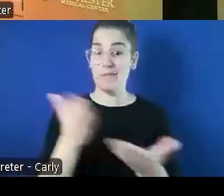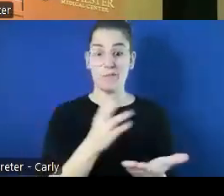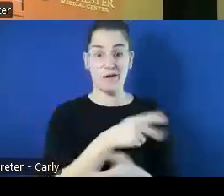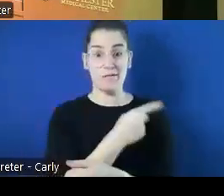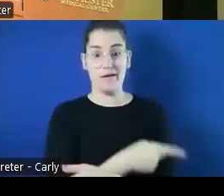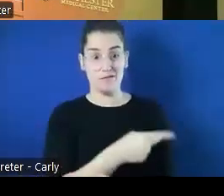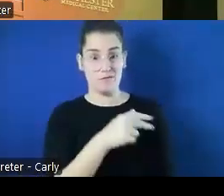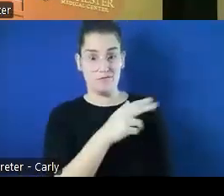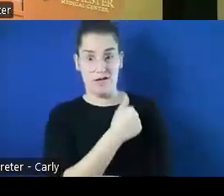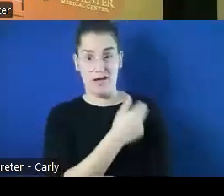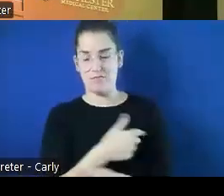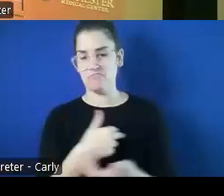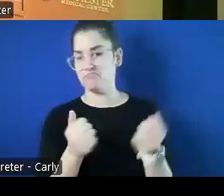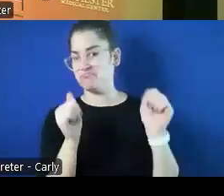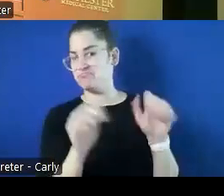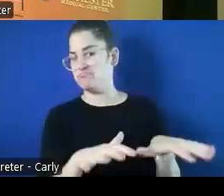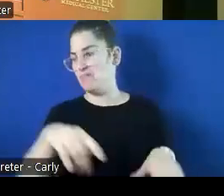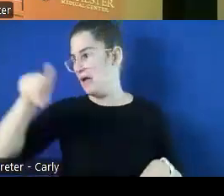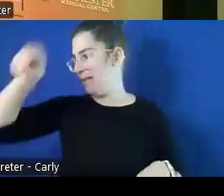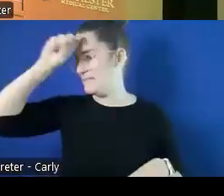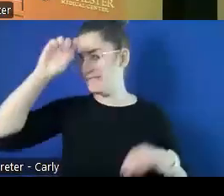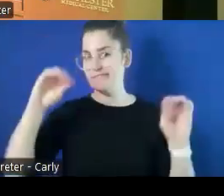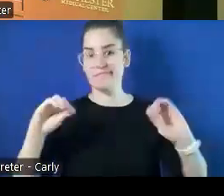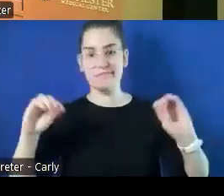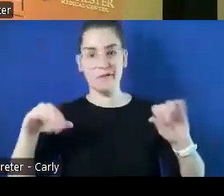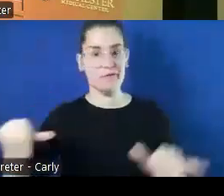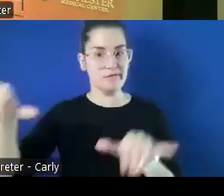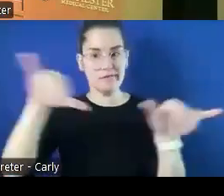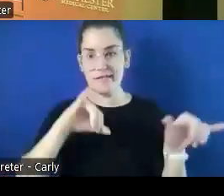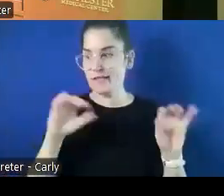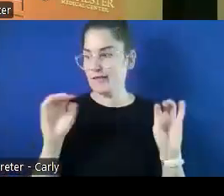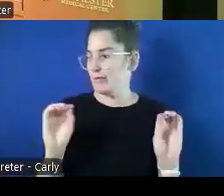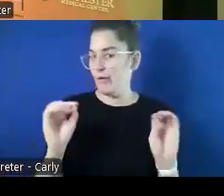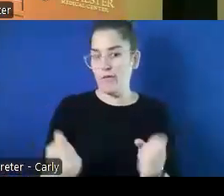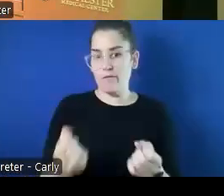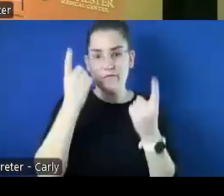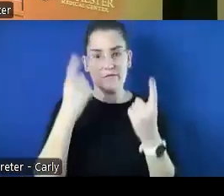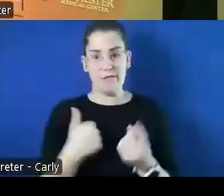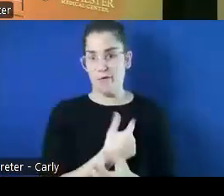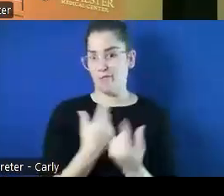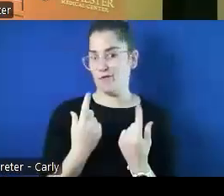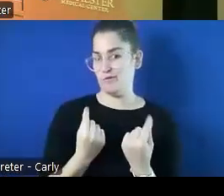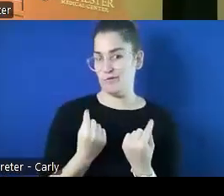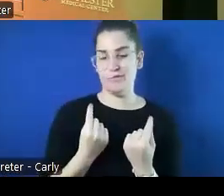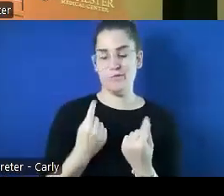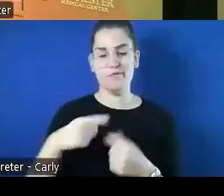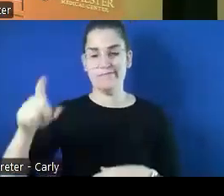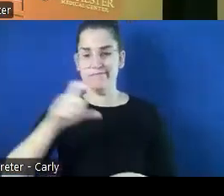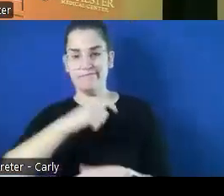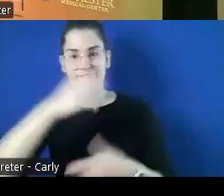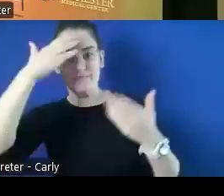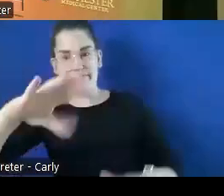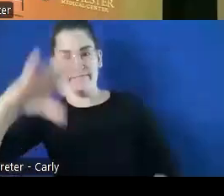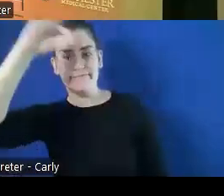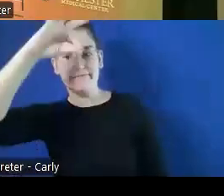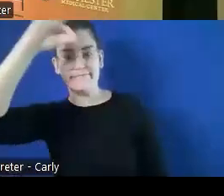is really a mystery, and there's very little understanding of the treatments that we can provide here in a hospital